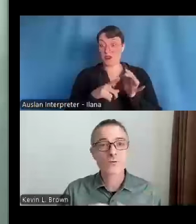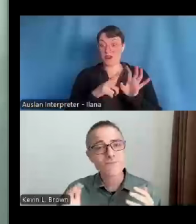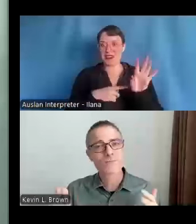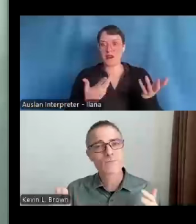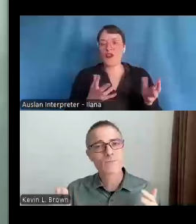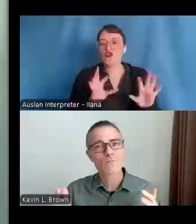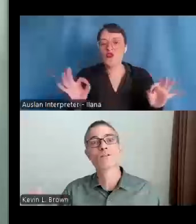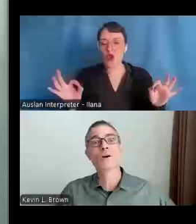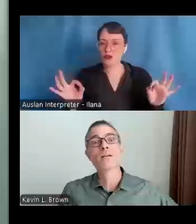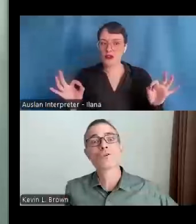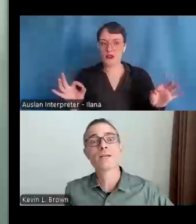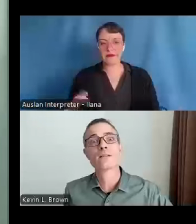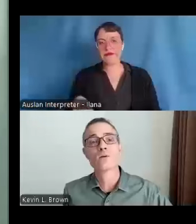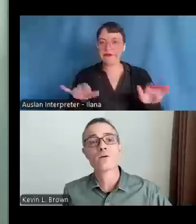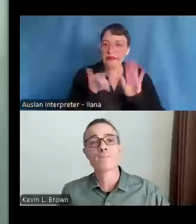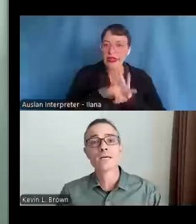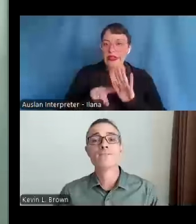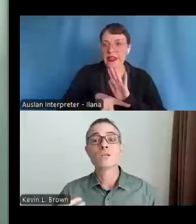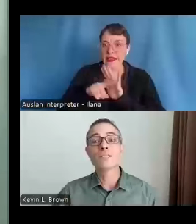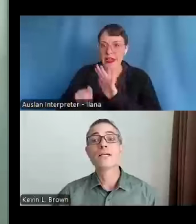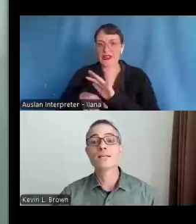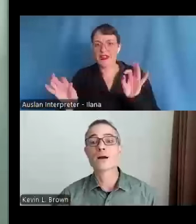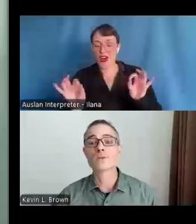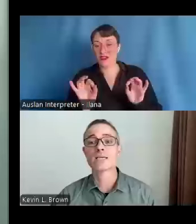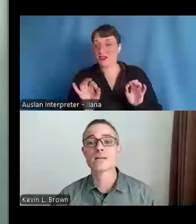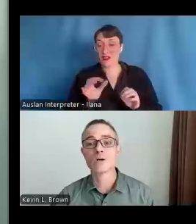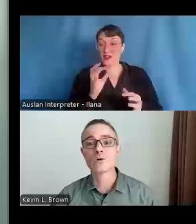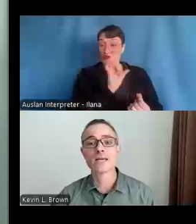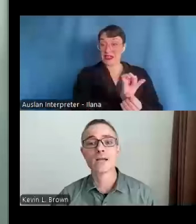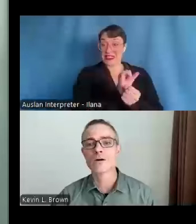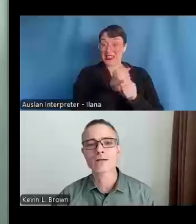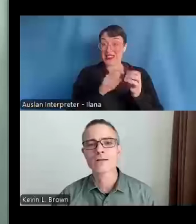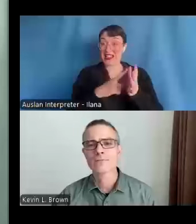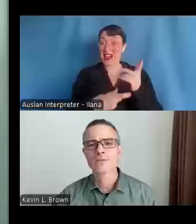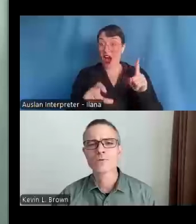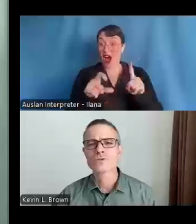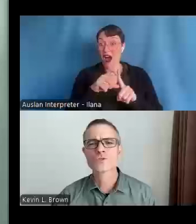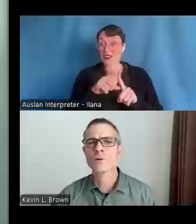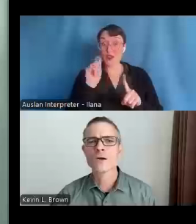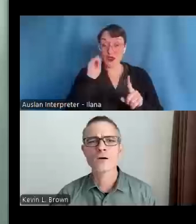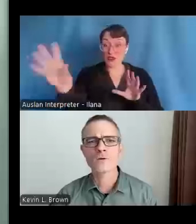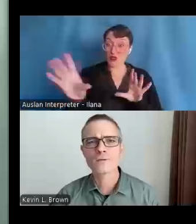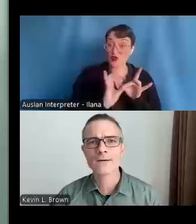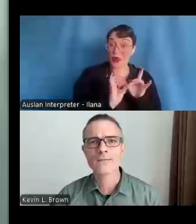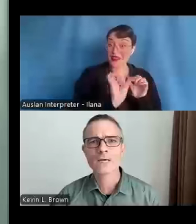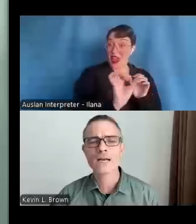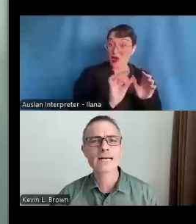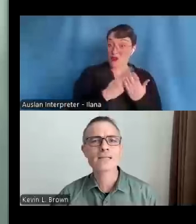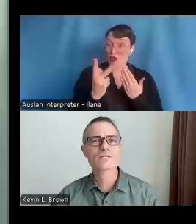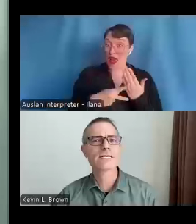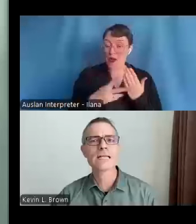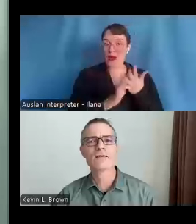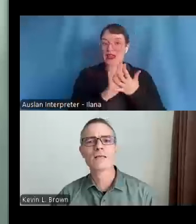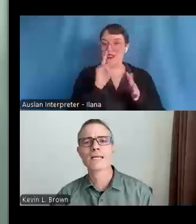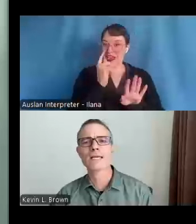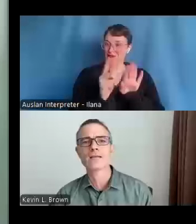student, so even the prison guards started joining the program to legally represent those they guarded. It was just remarkable. And I'd never